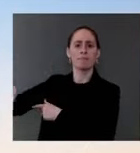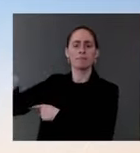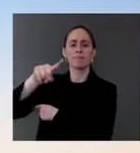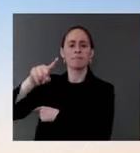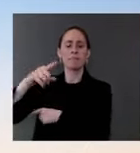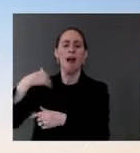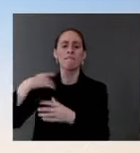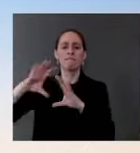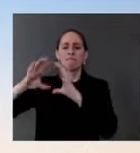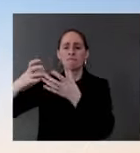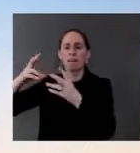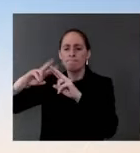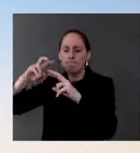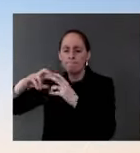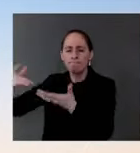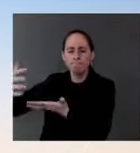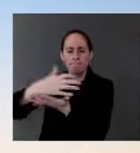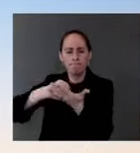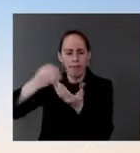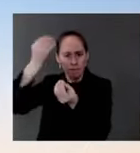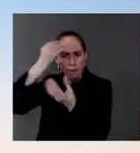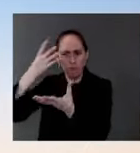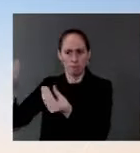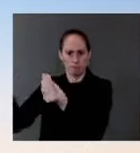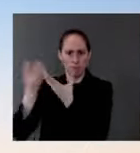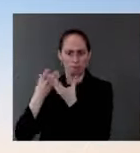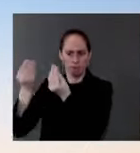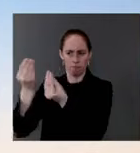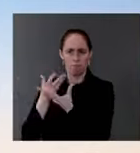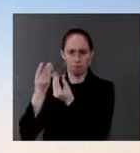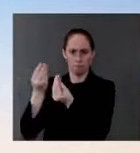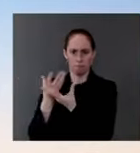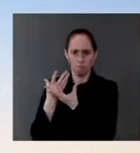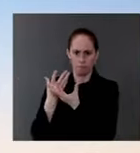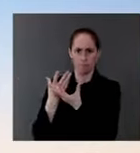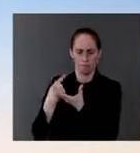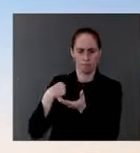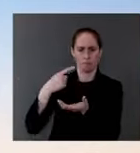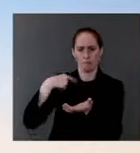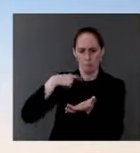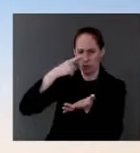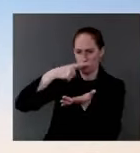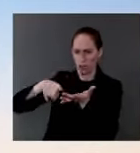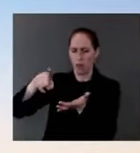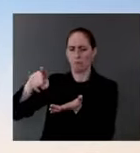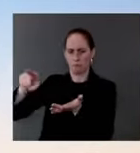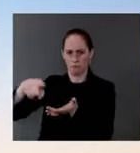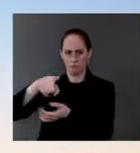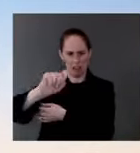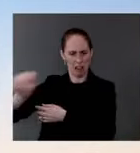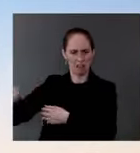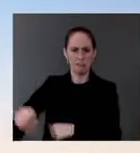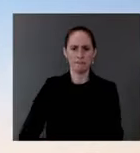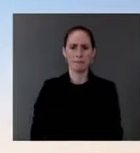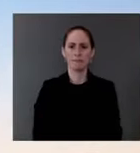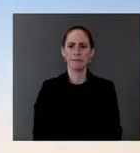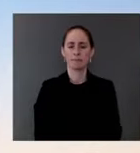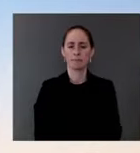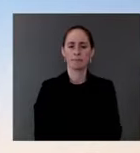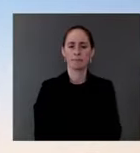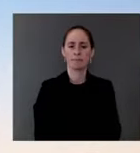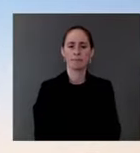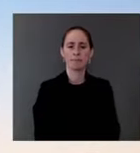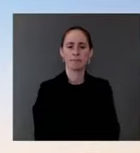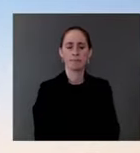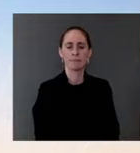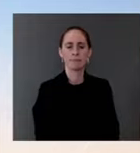his commitment to ensuring they do not rebuild, they do not gather, and they do not pose a threat to the homeland quite seriously. On Russia,